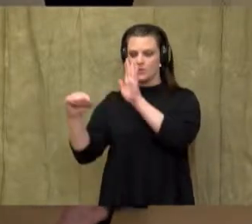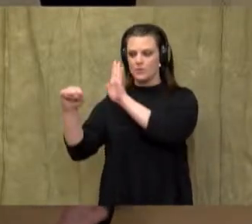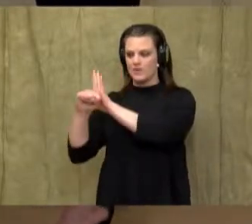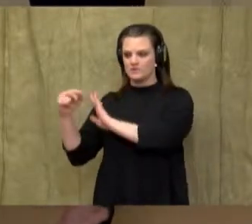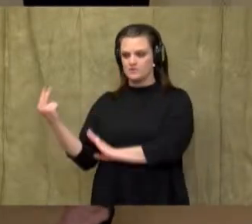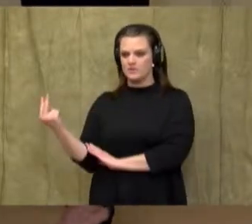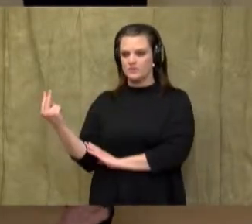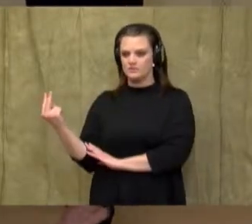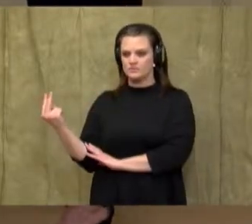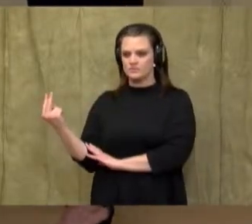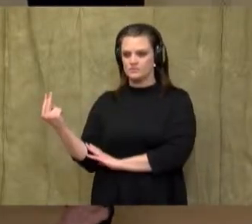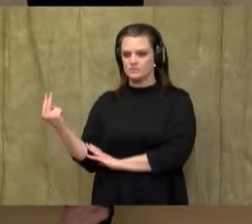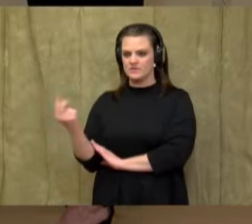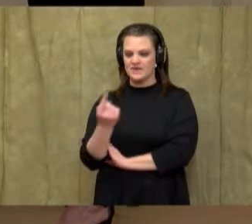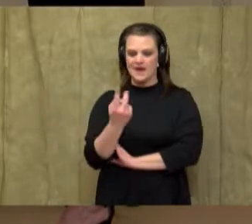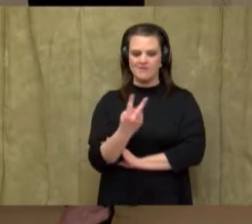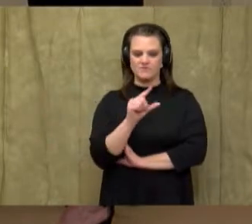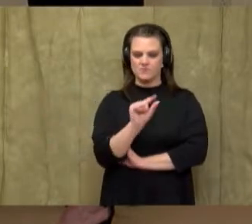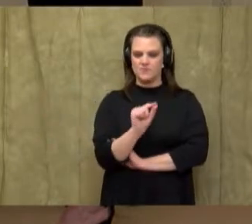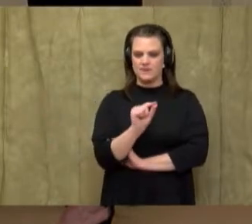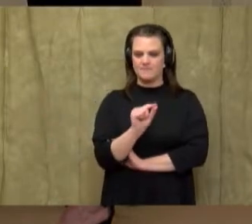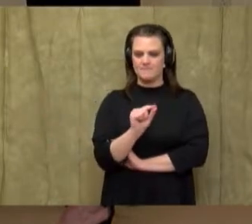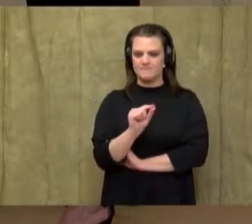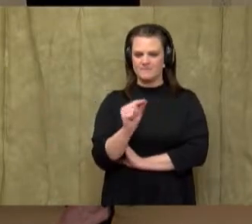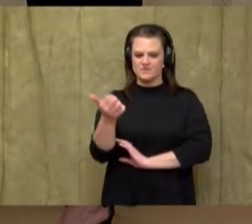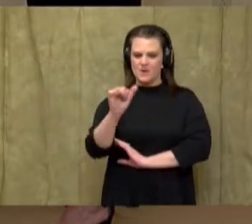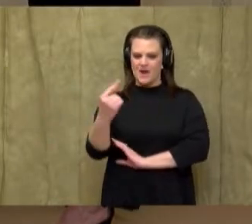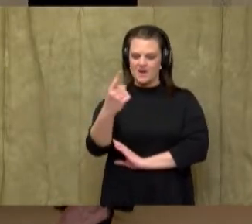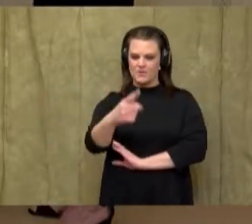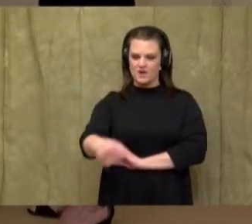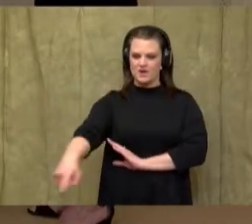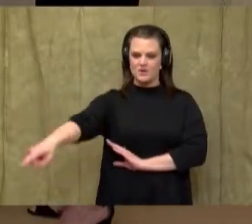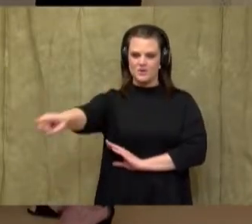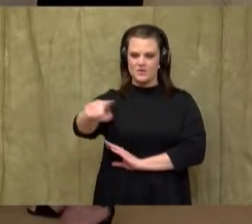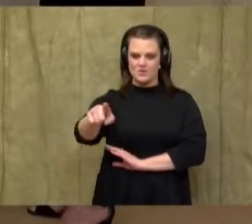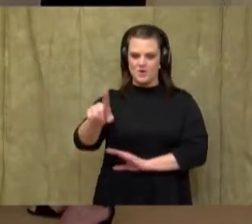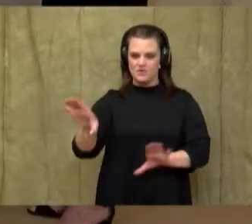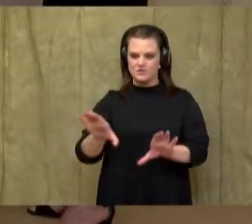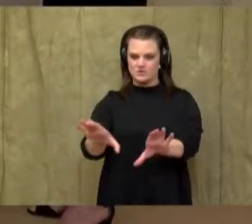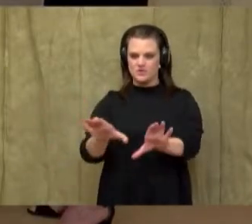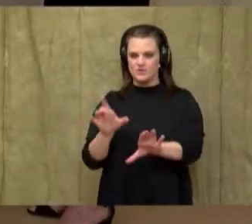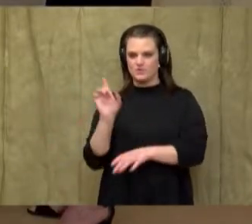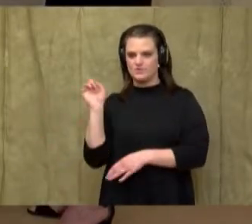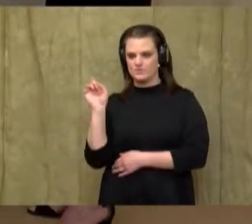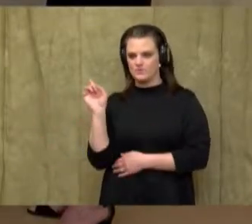half of 20. Did anyone out there do this?